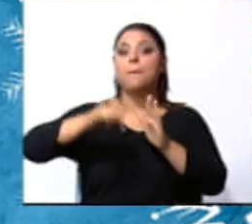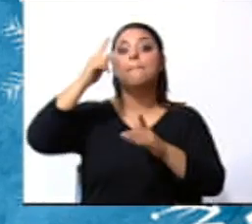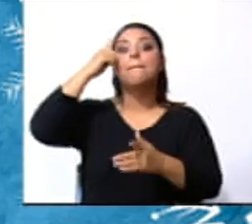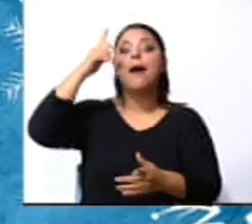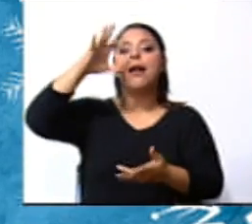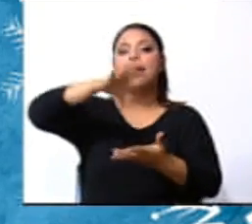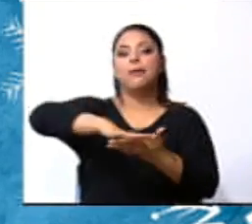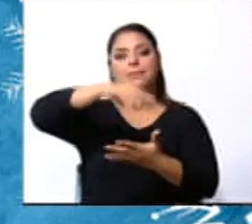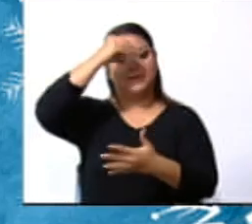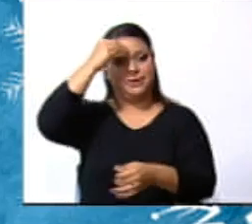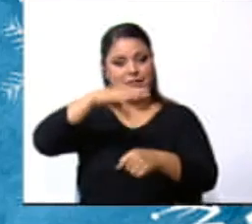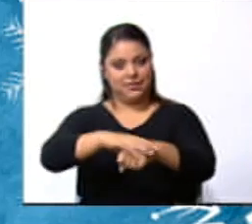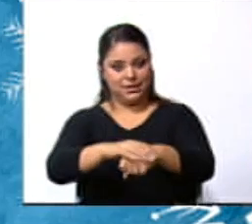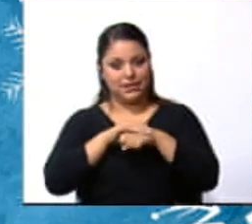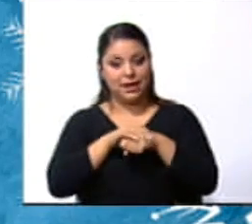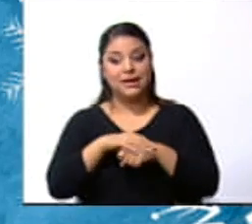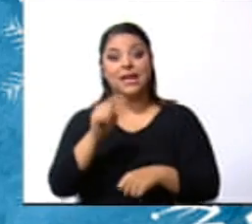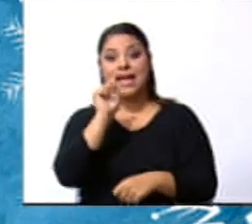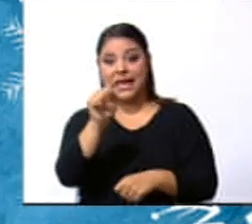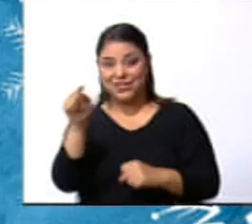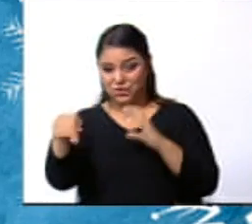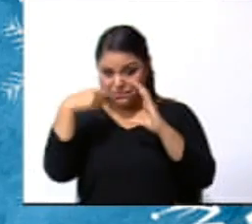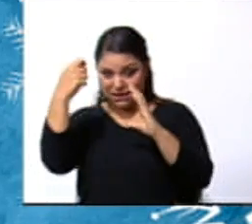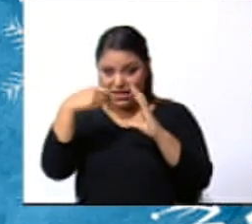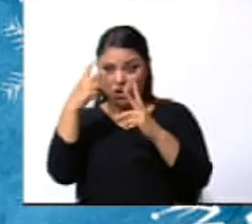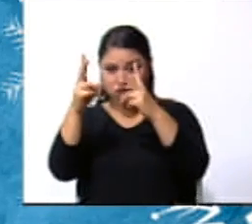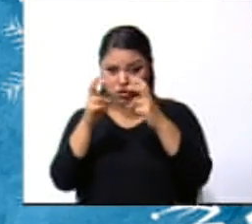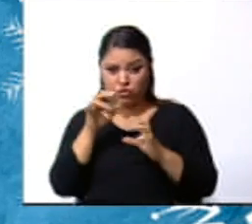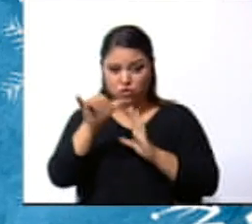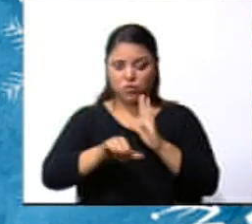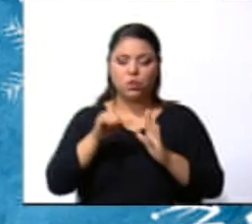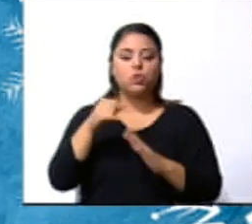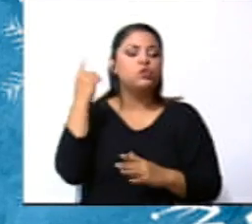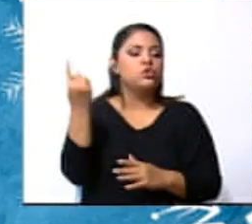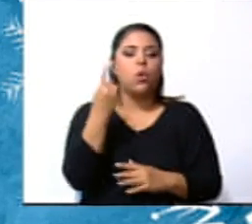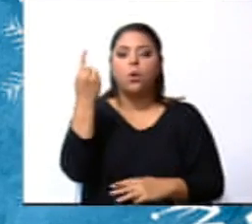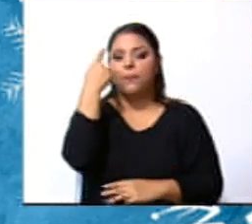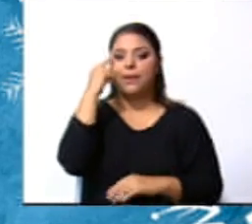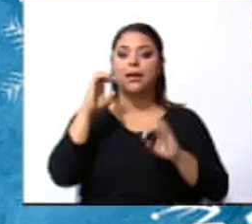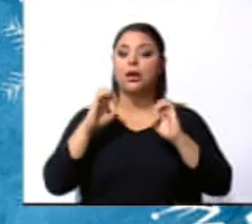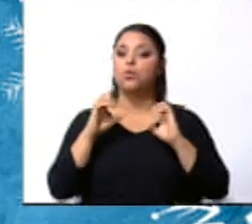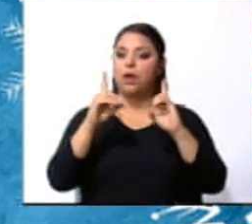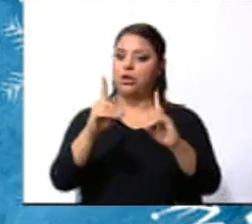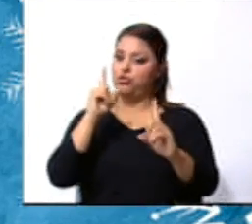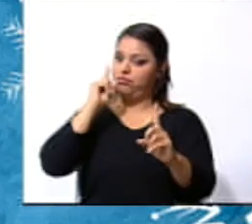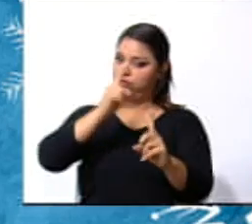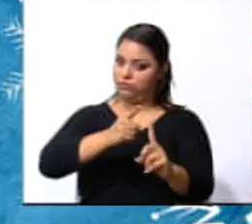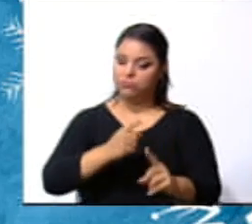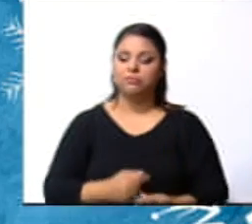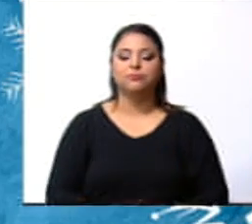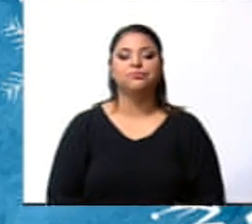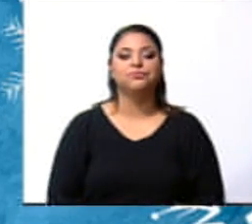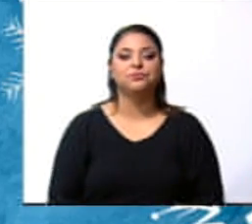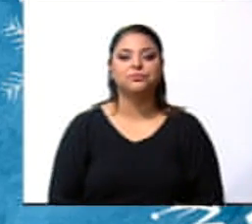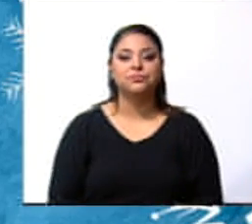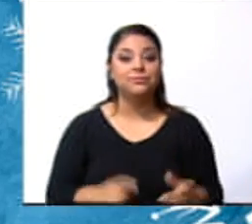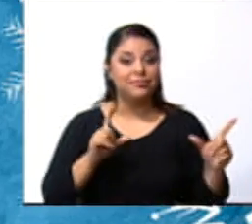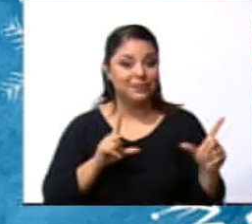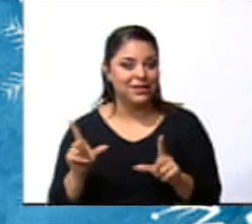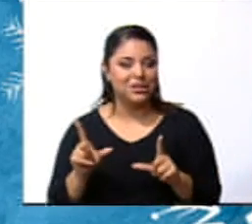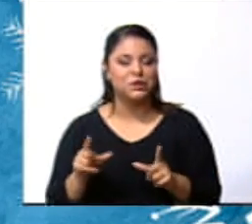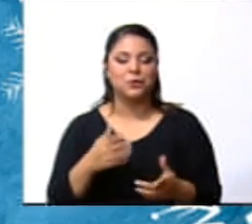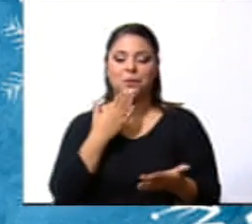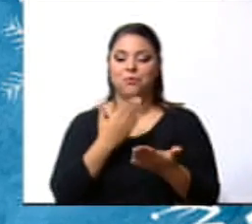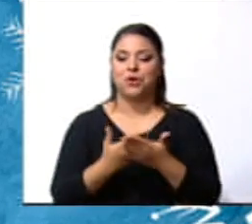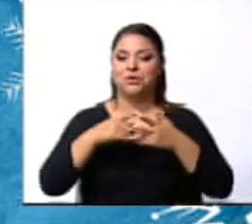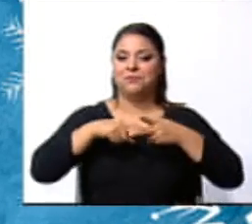English. And those videos are used only for educational purposes, okay? Ready? So let's